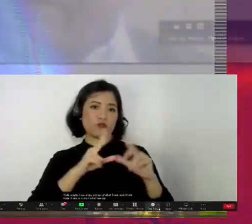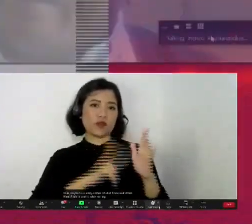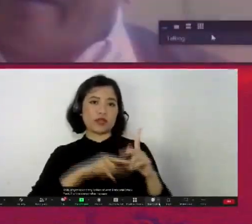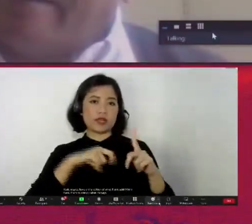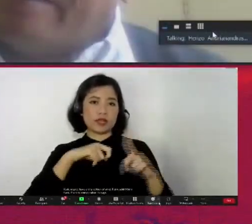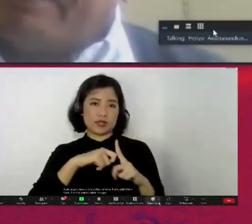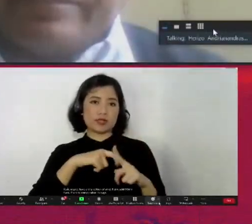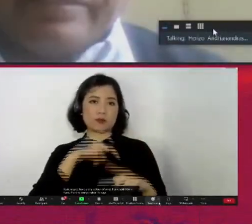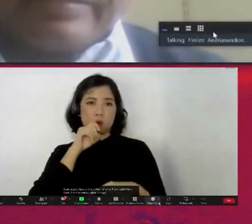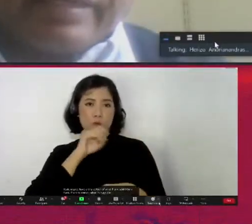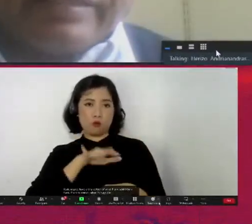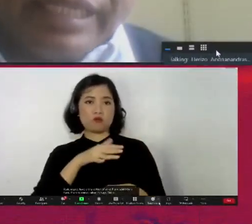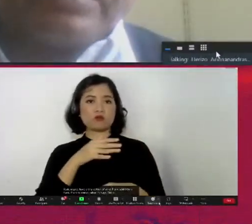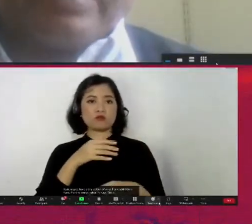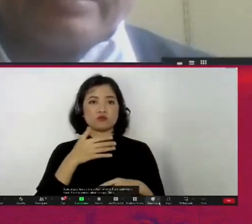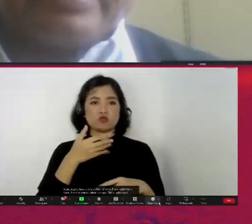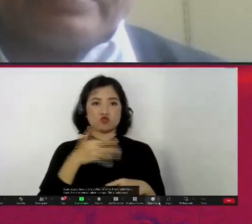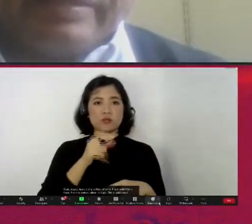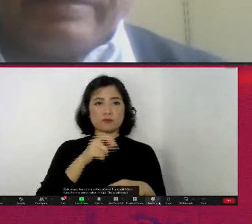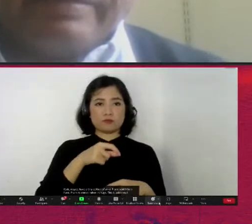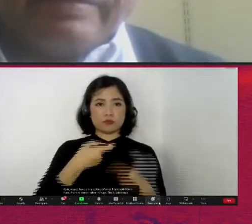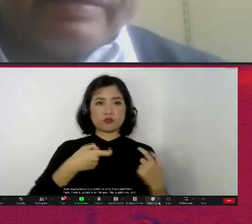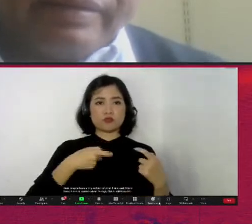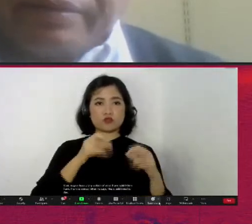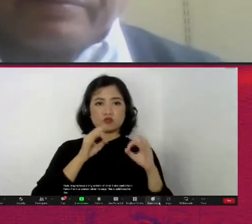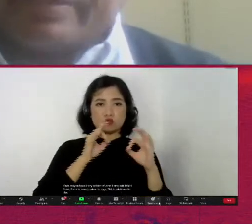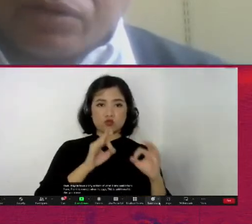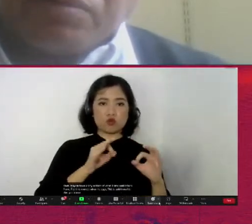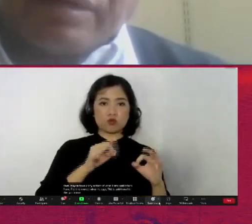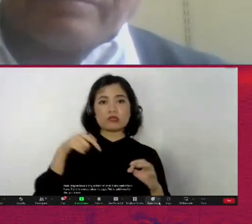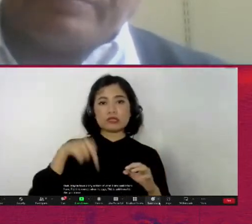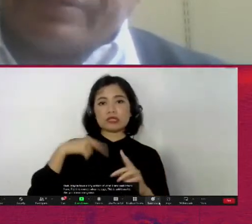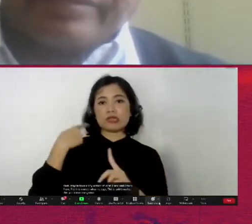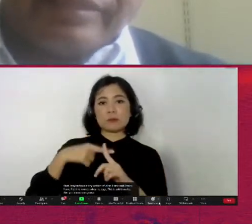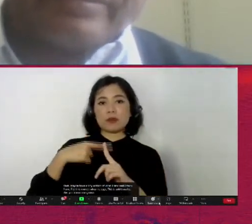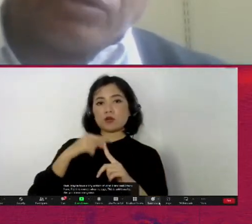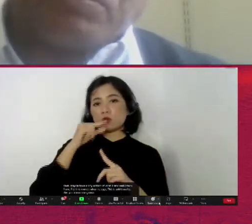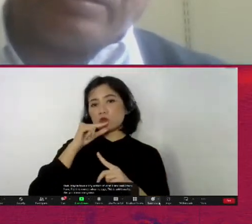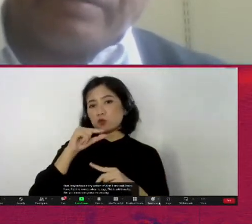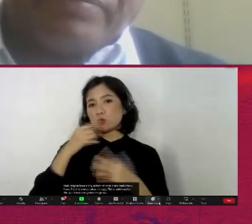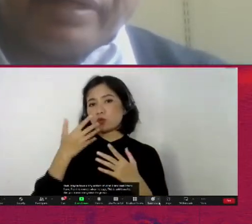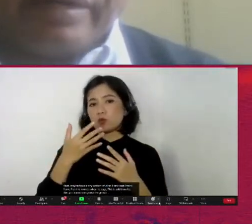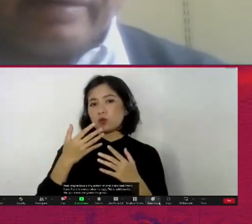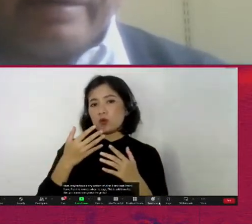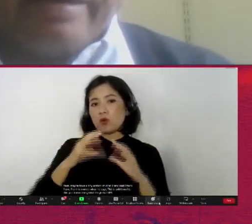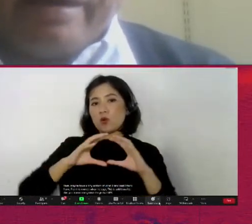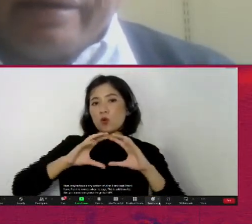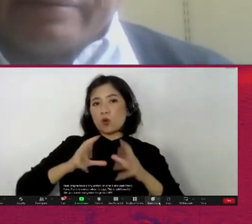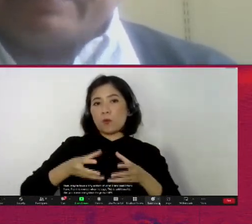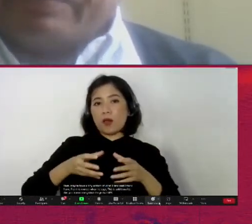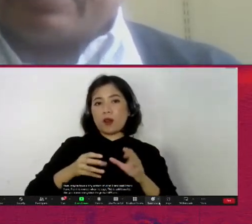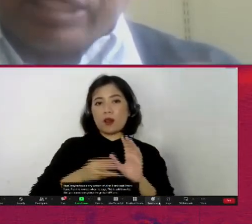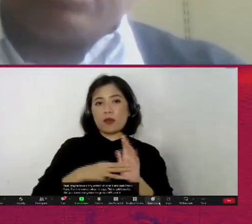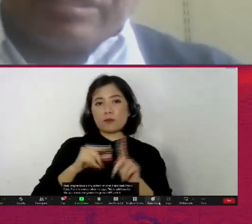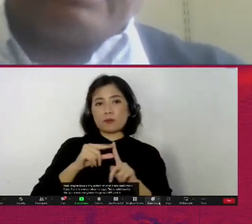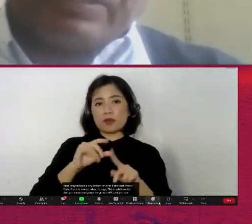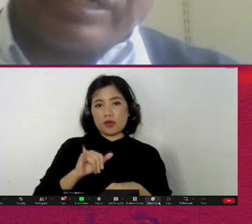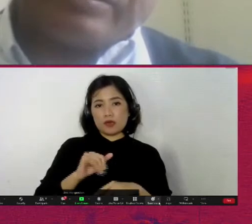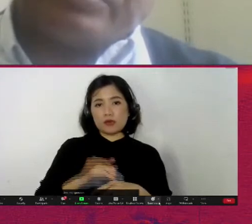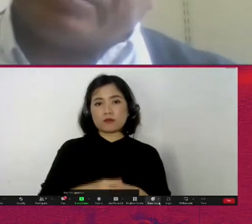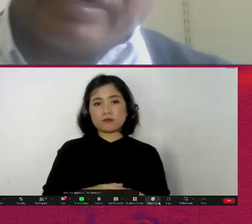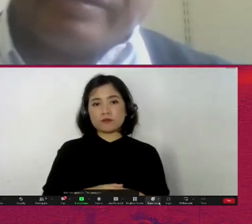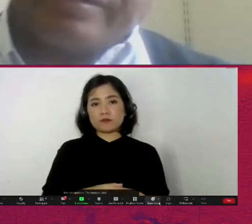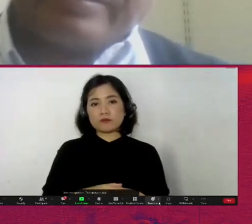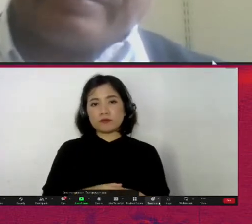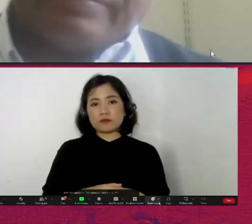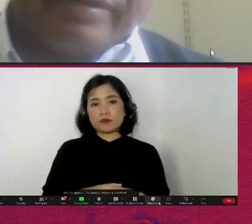says this is additional to the existing global MPI. And the